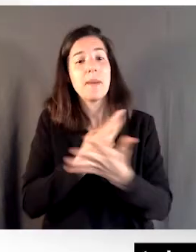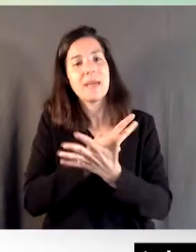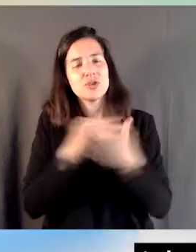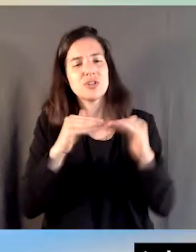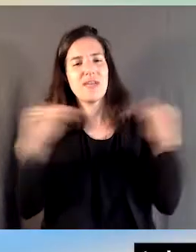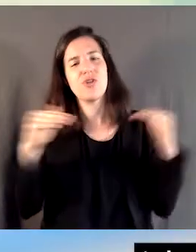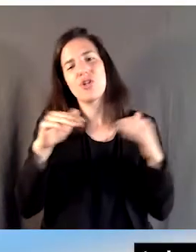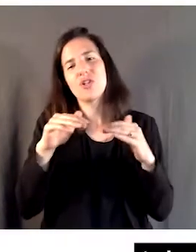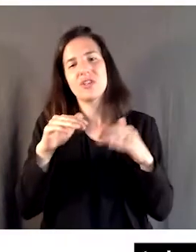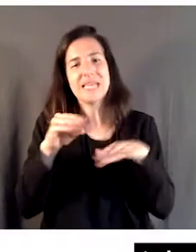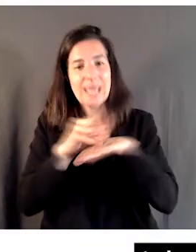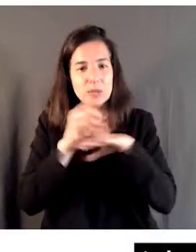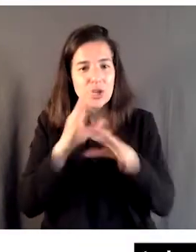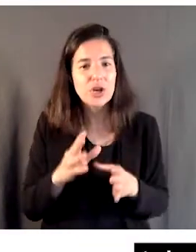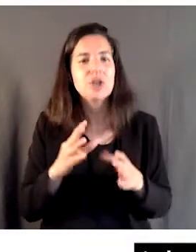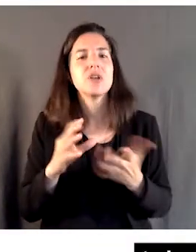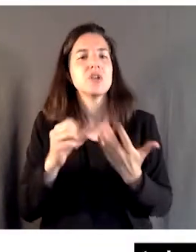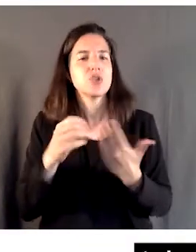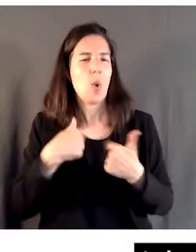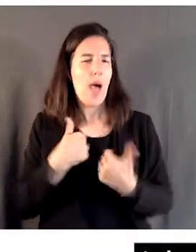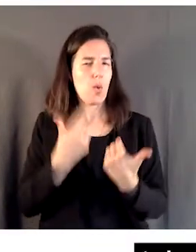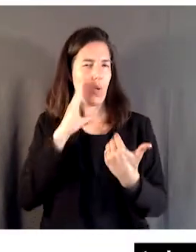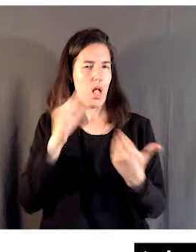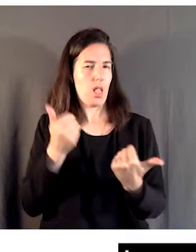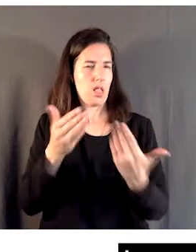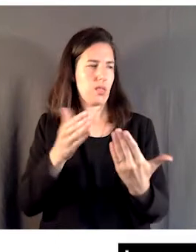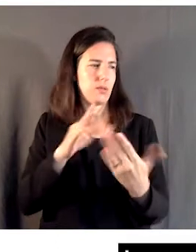take it from this standpoint, because